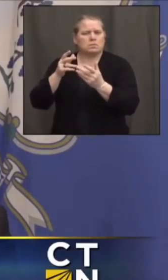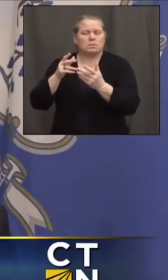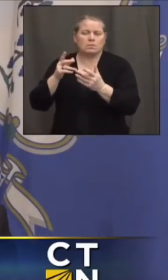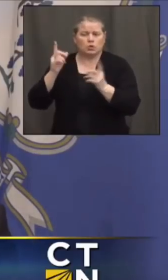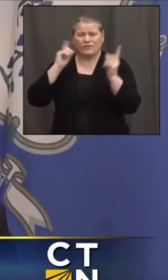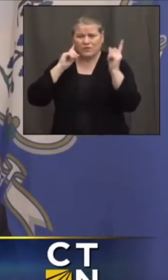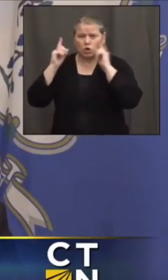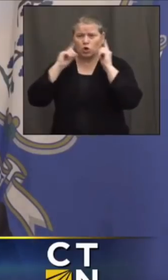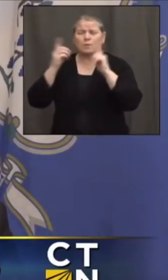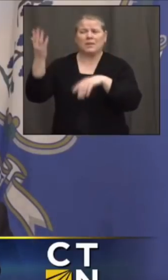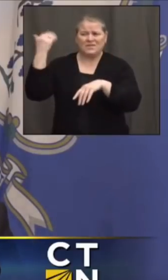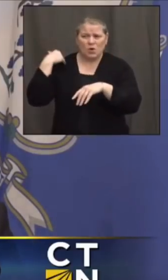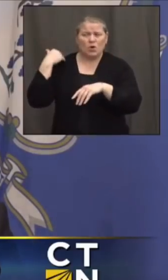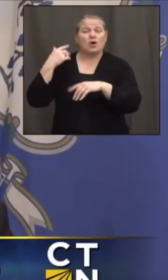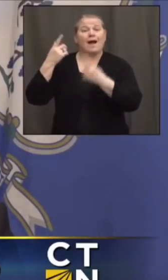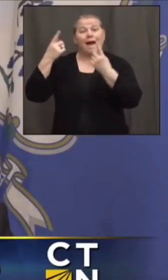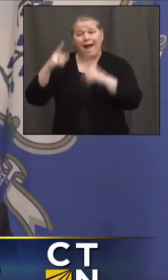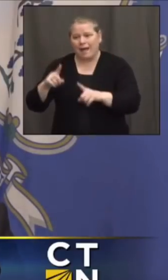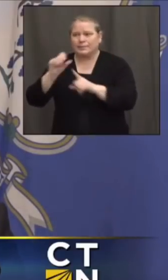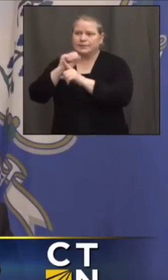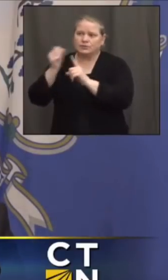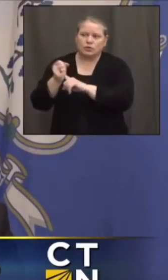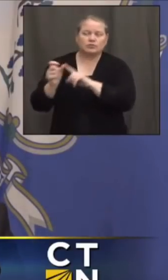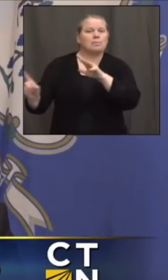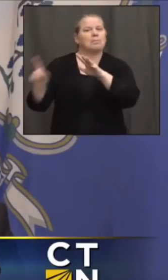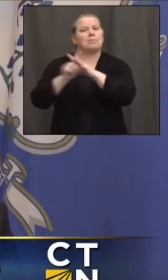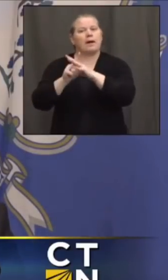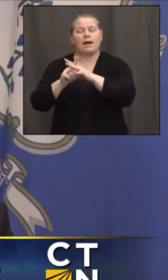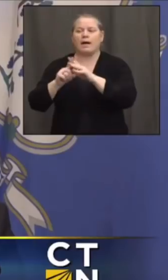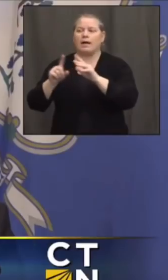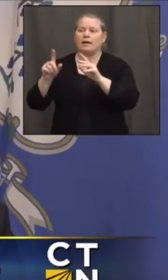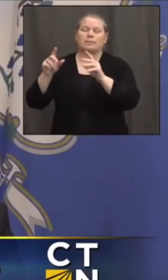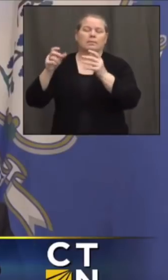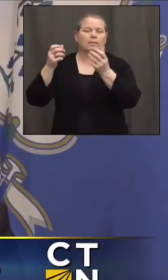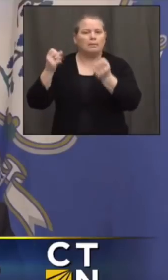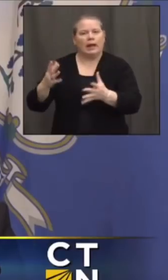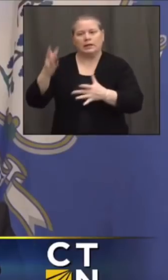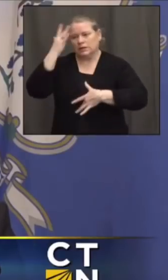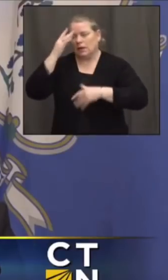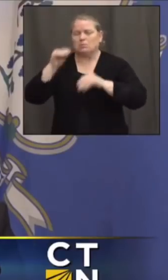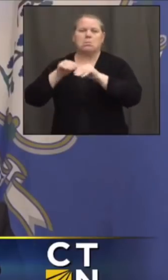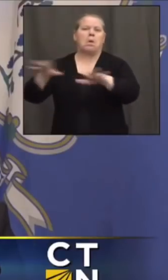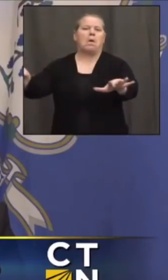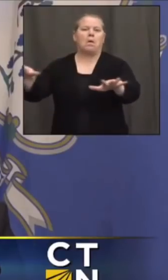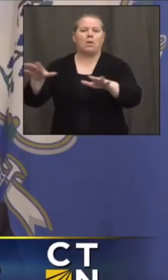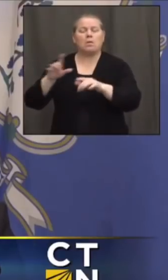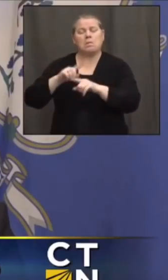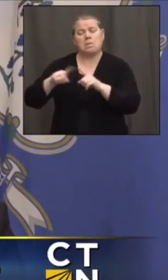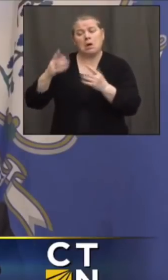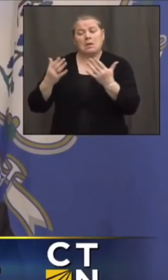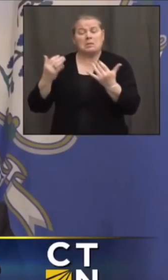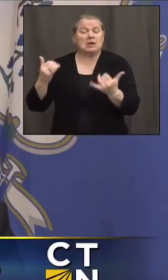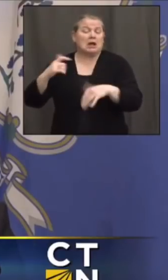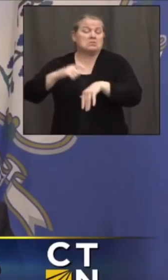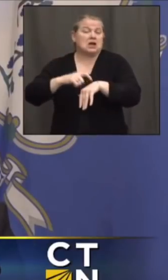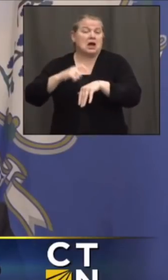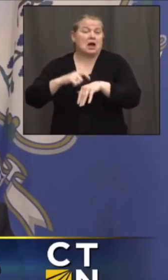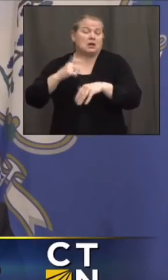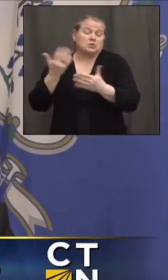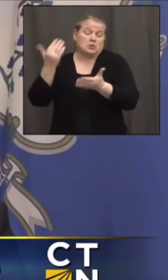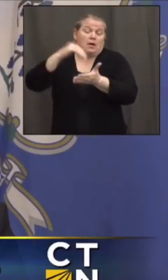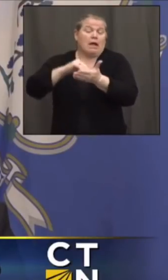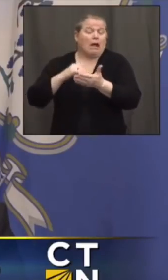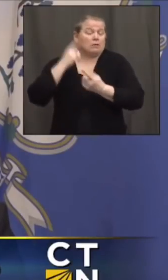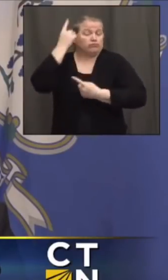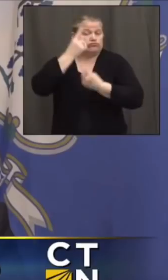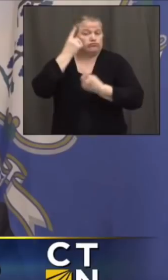risk profile. But I think it's probably time to take a look at that immunity provision. Have there been any discussions with lawmakers about that, whether they want